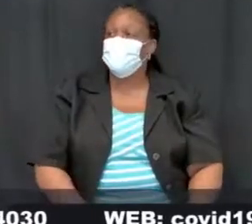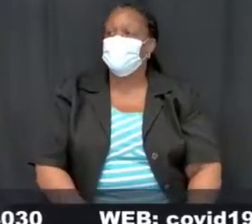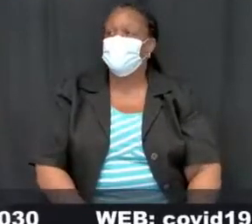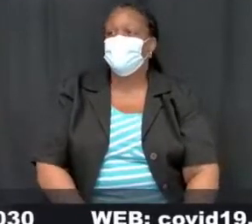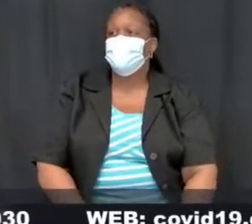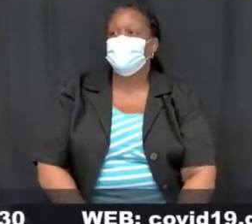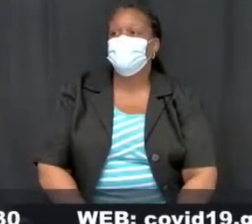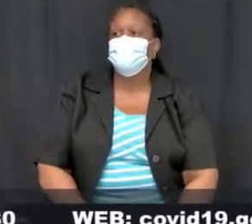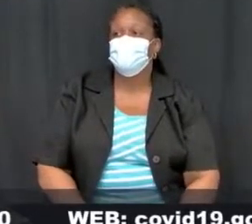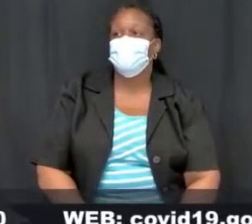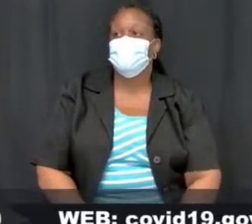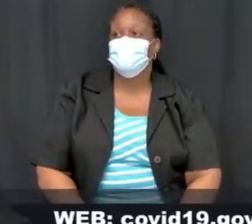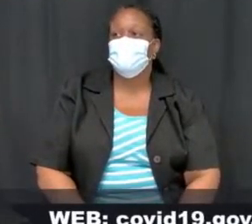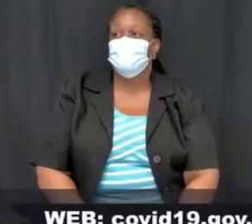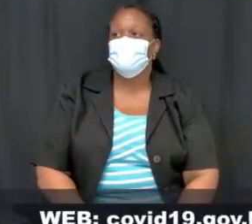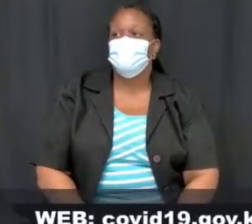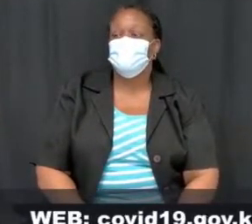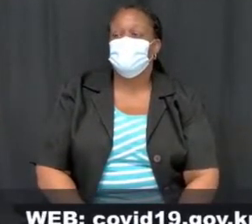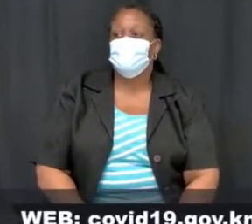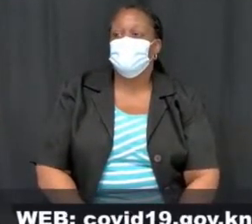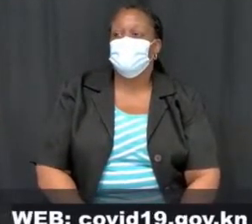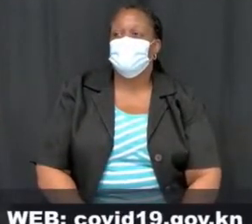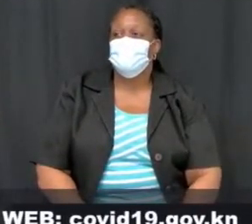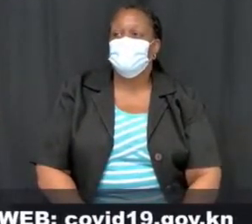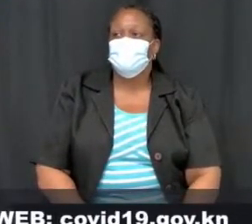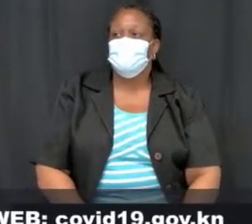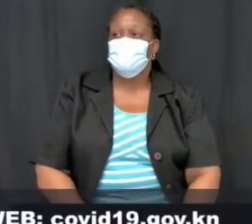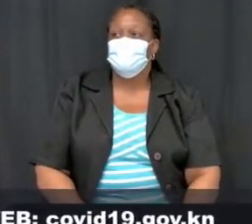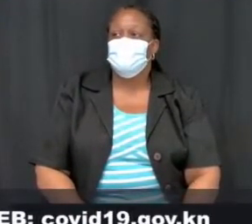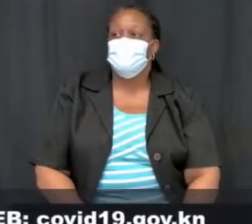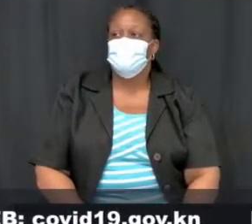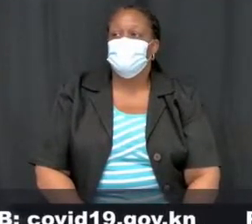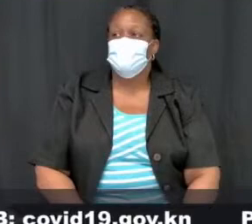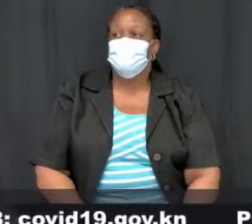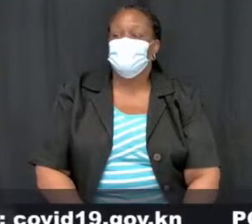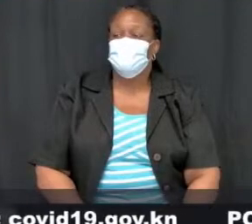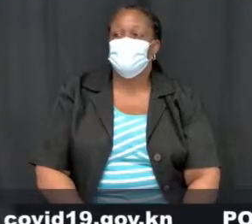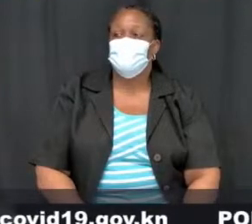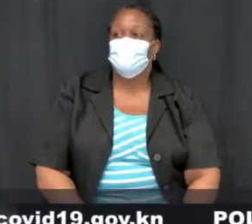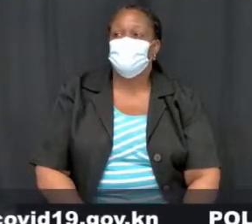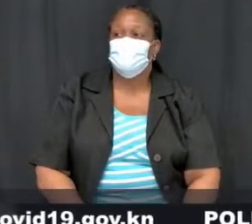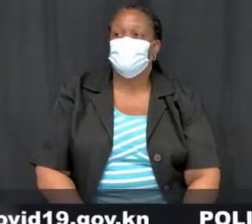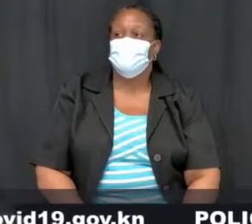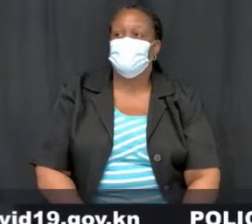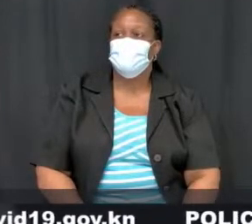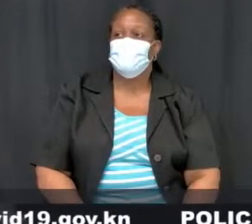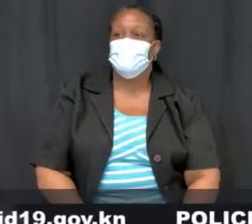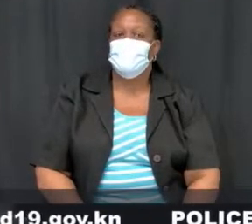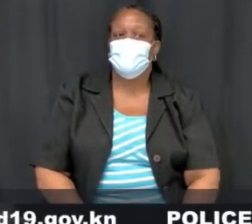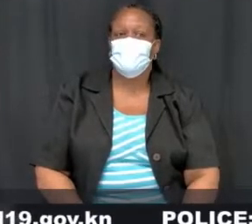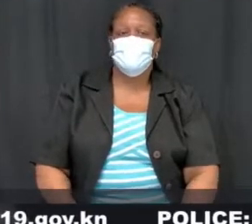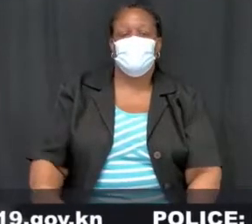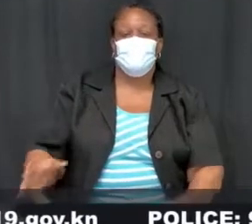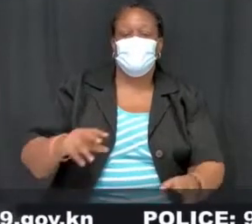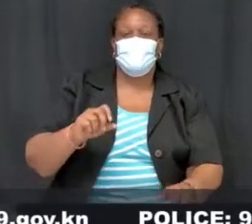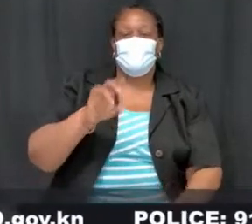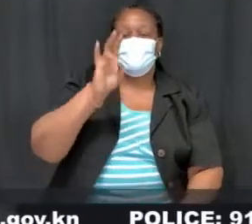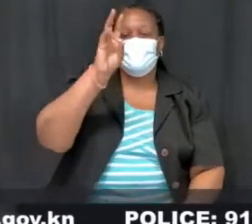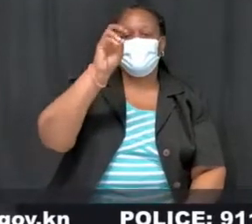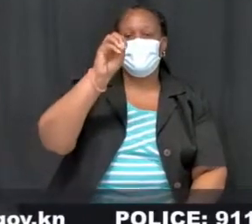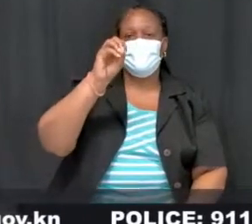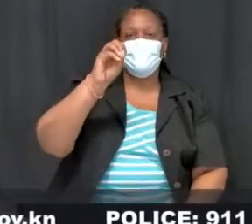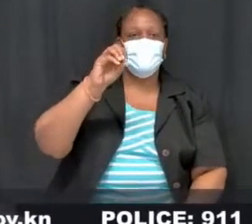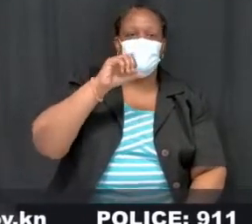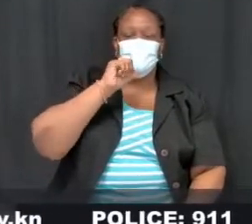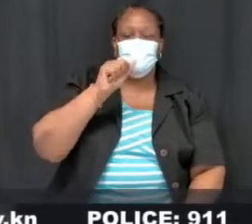herd immunity, we should be safe. Because I've said before too, herd immunity is not an on and off switch where you reach there and you put down